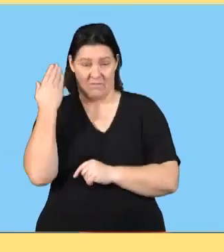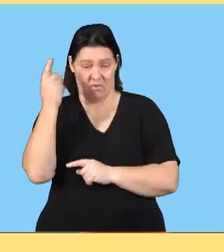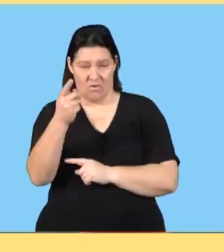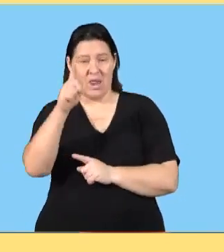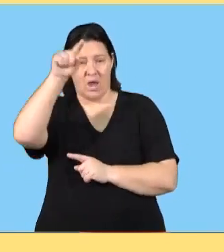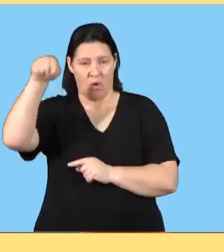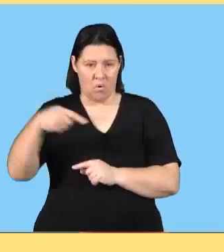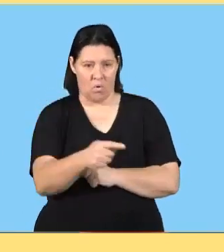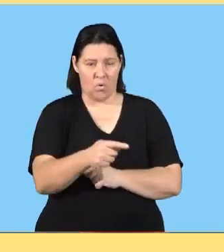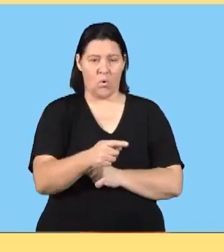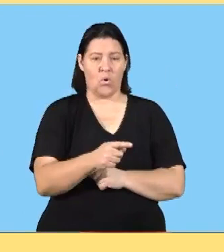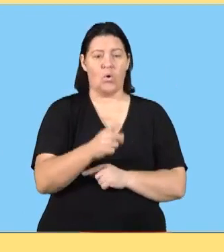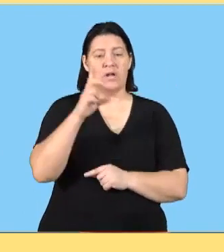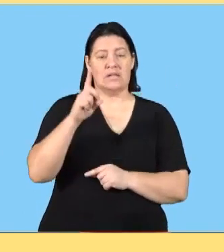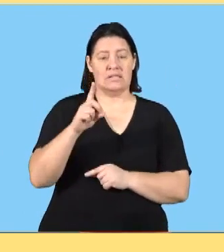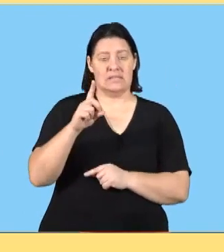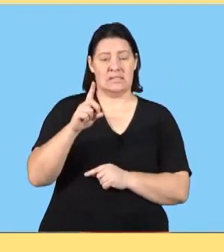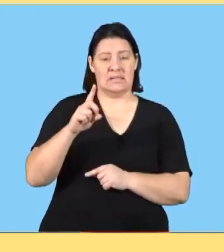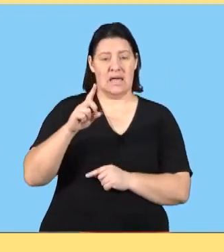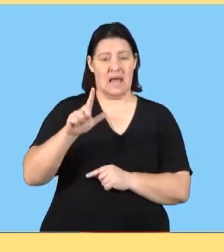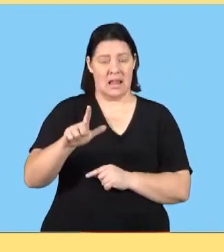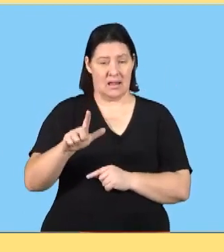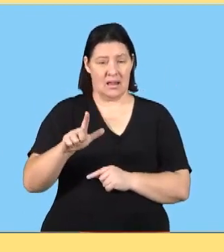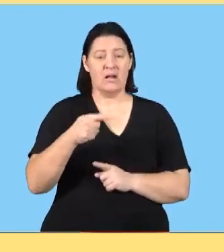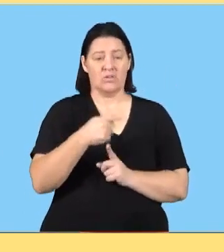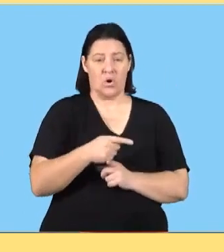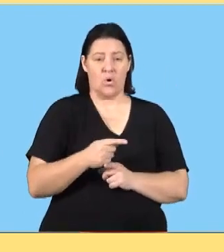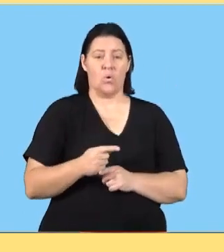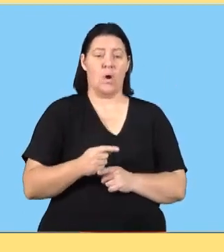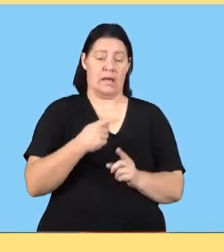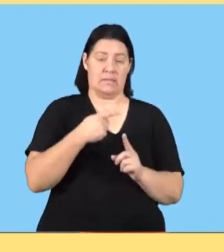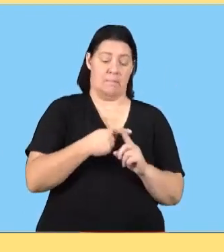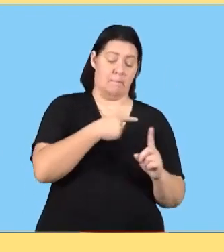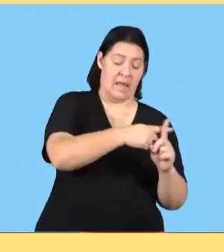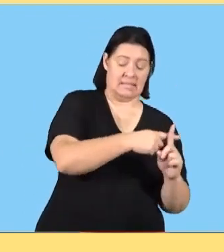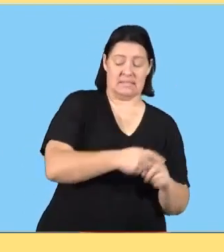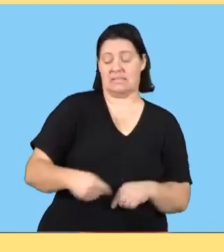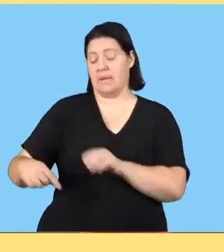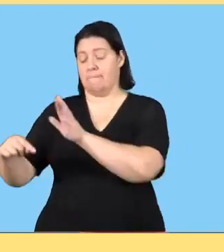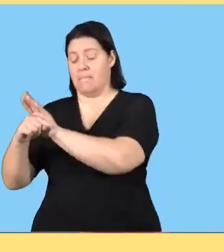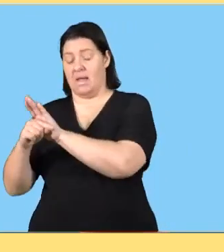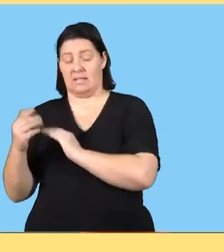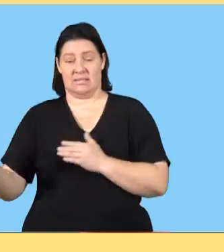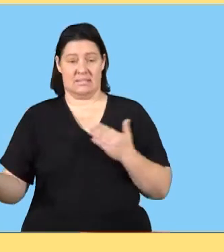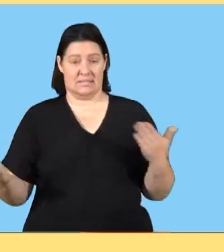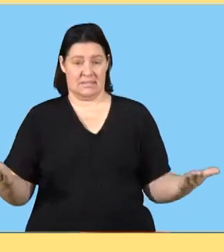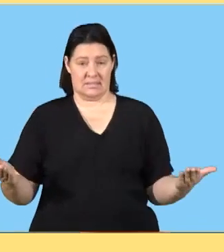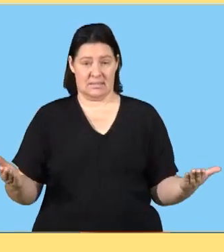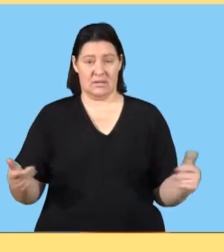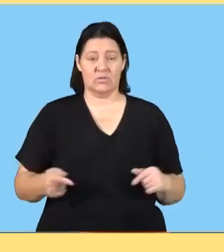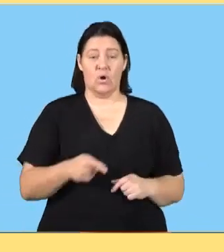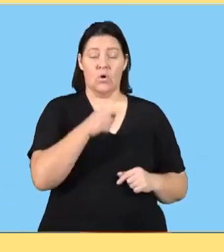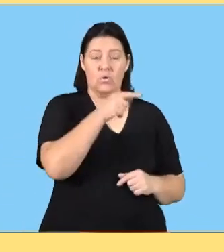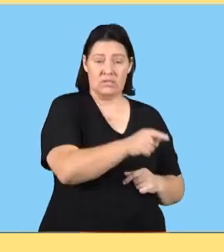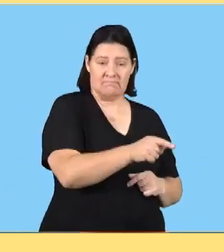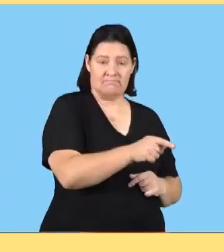remember that the debit side is a plus and the credit side is a minus. So D